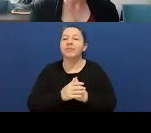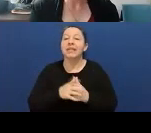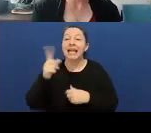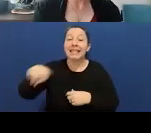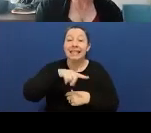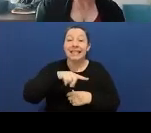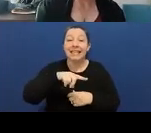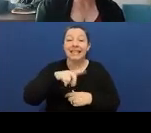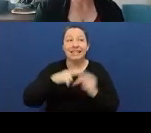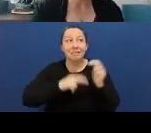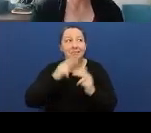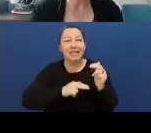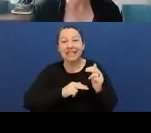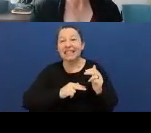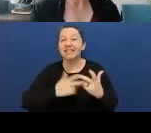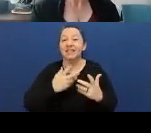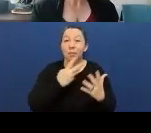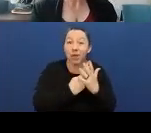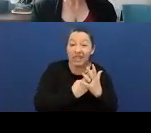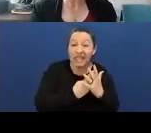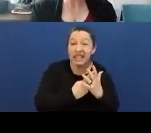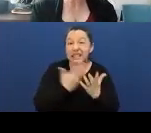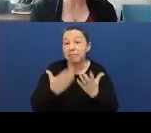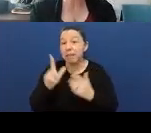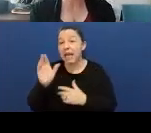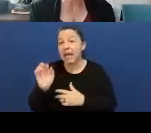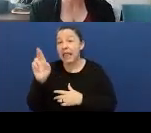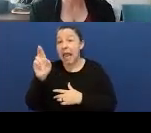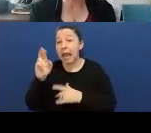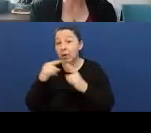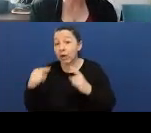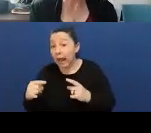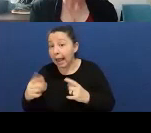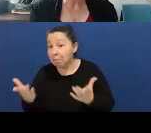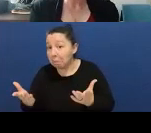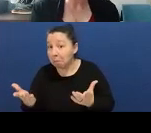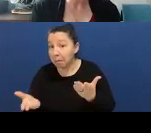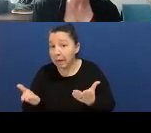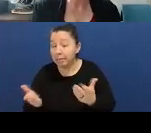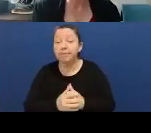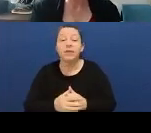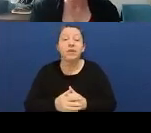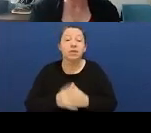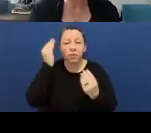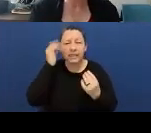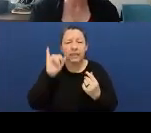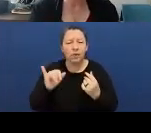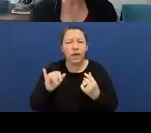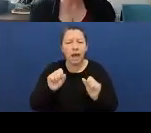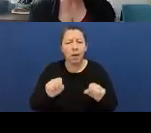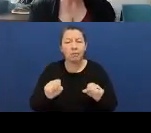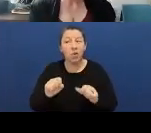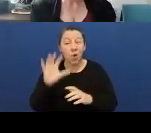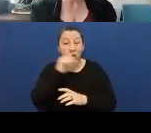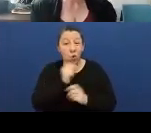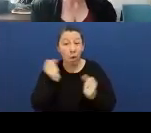prisons or possibly labor camps, right? And to examine this possibility, it assumes that a lot of people doing the